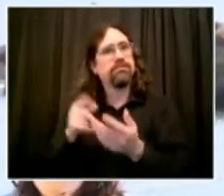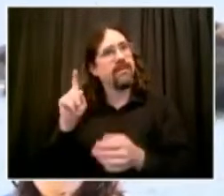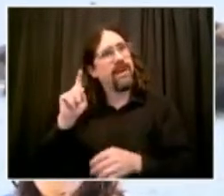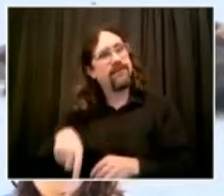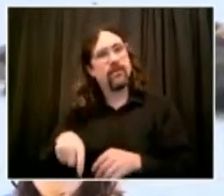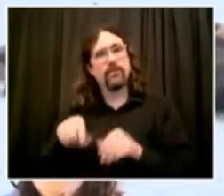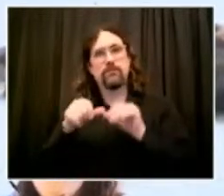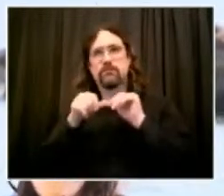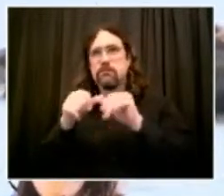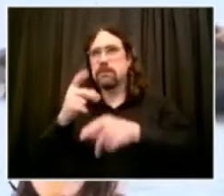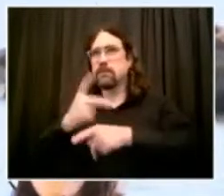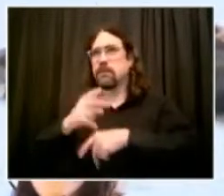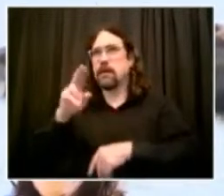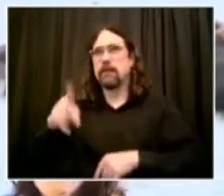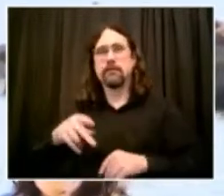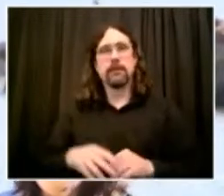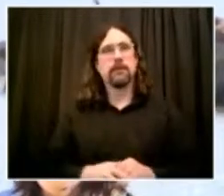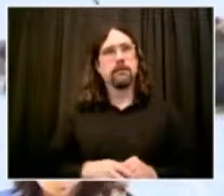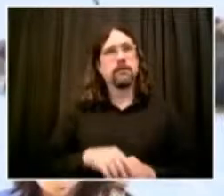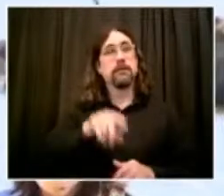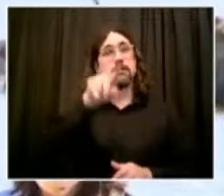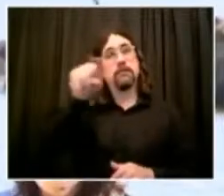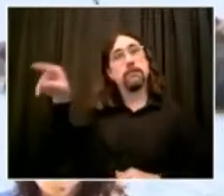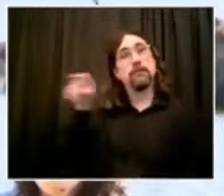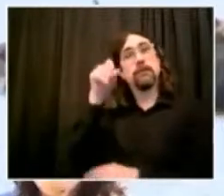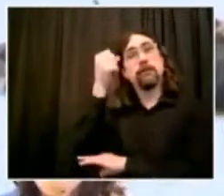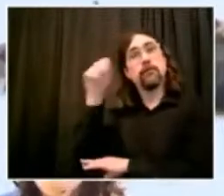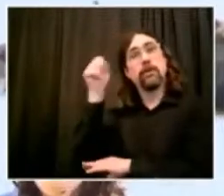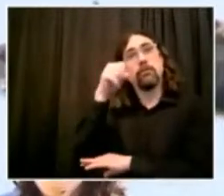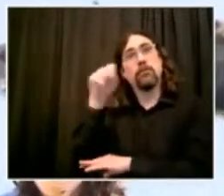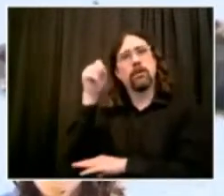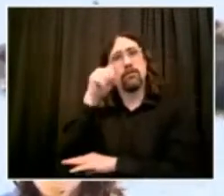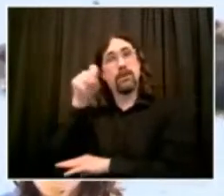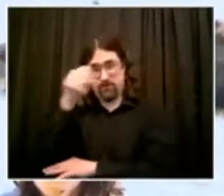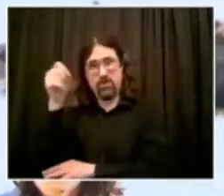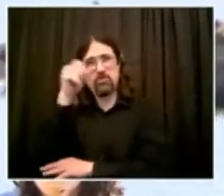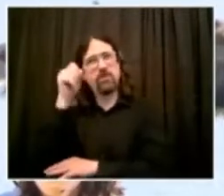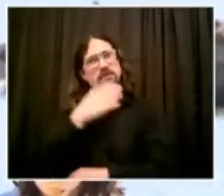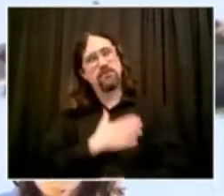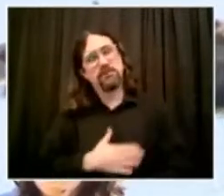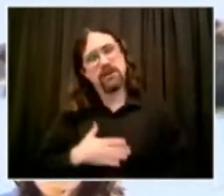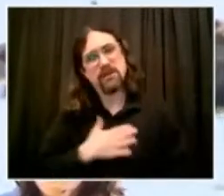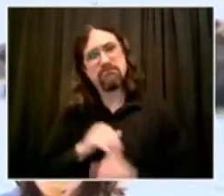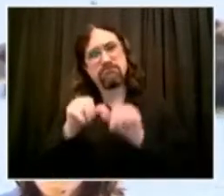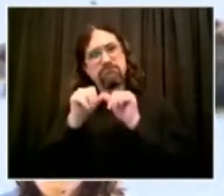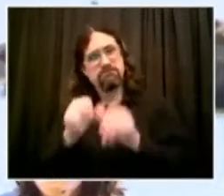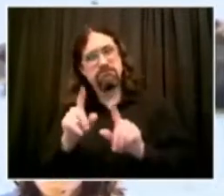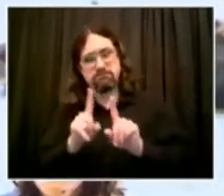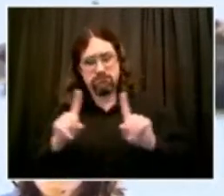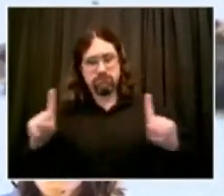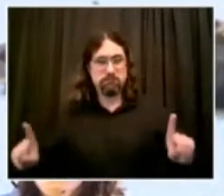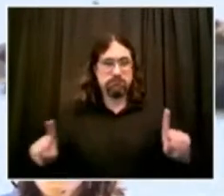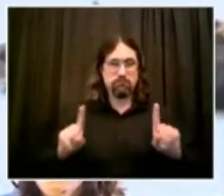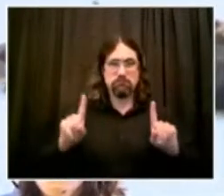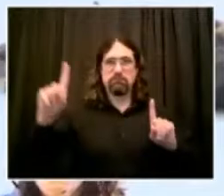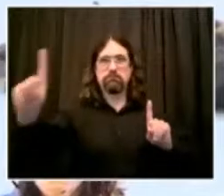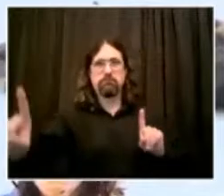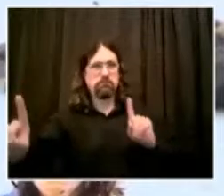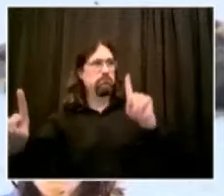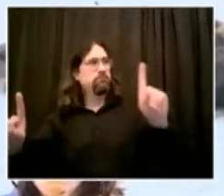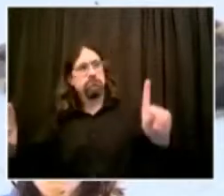of them to ensure that they continue wearing their face coverings. We, on a daily